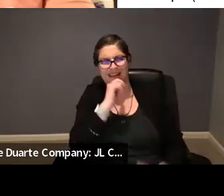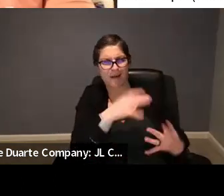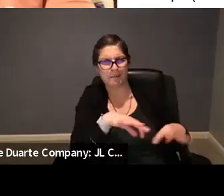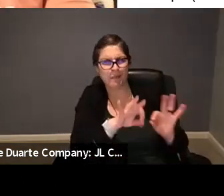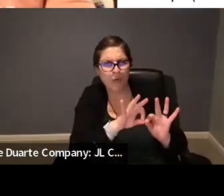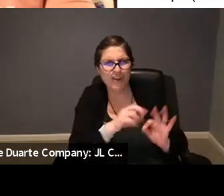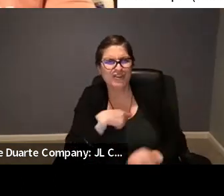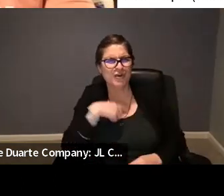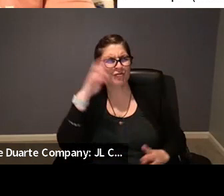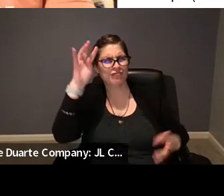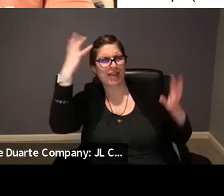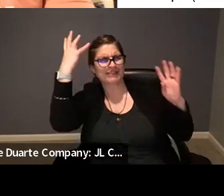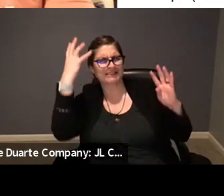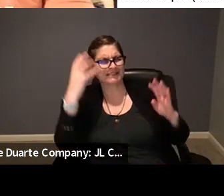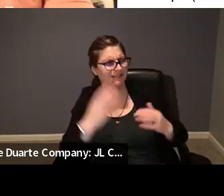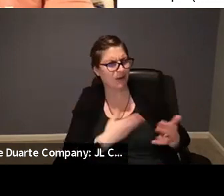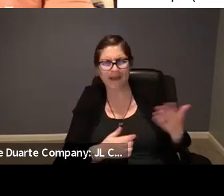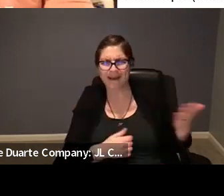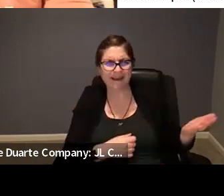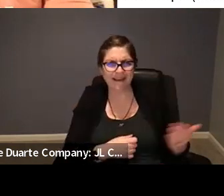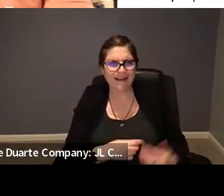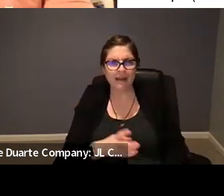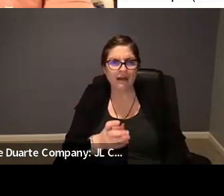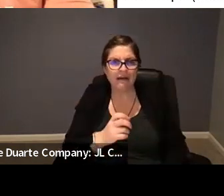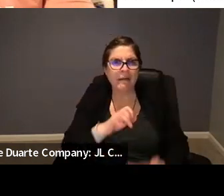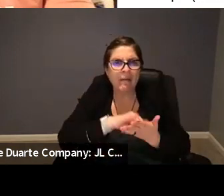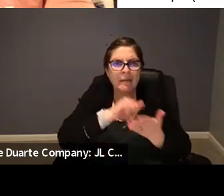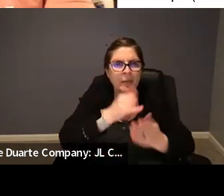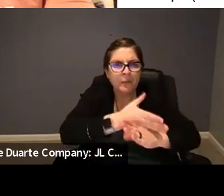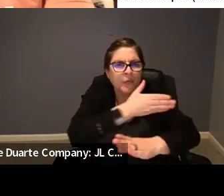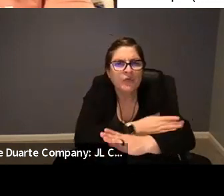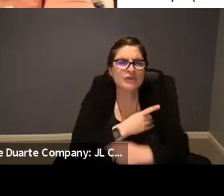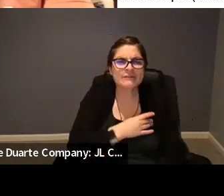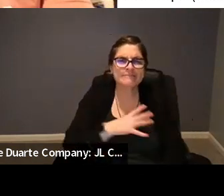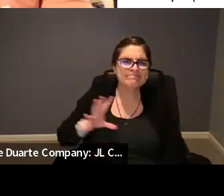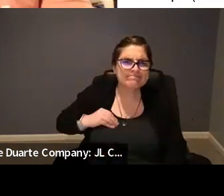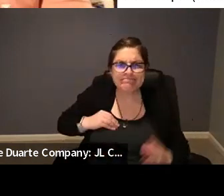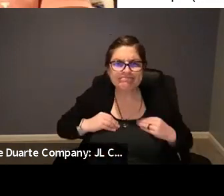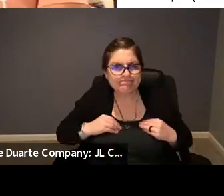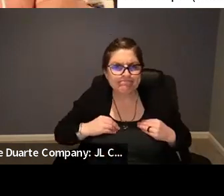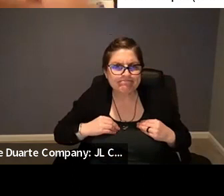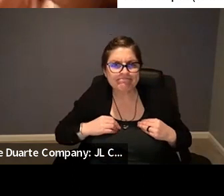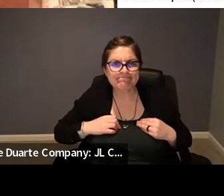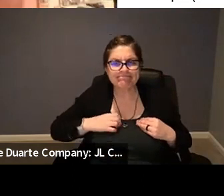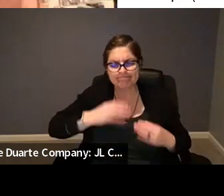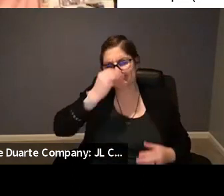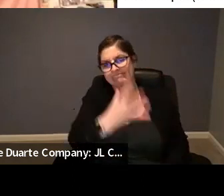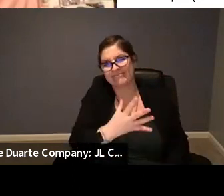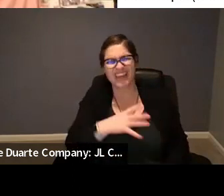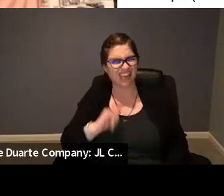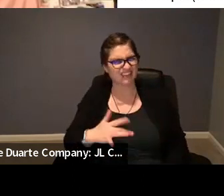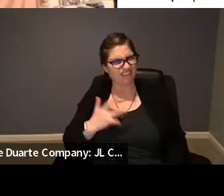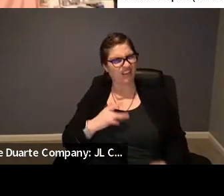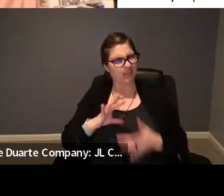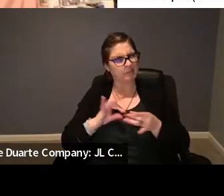you're crazy anyway. You're not going to get better. Just deal with it and get over it. We don't care. That has really been the message that